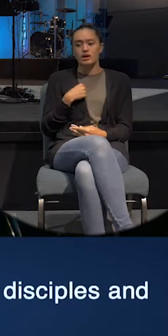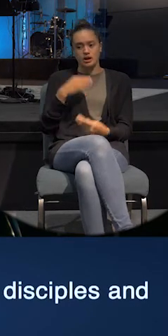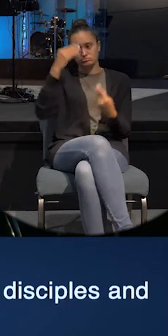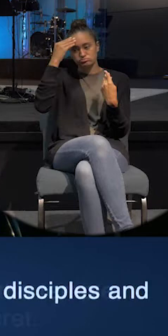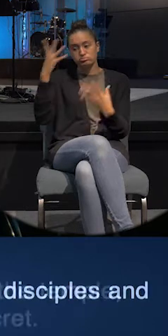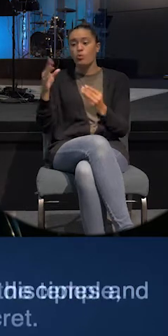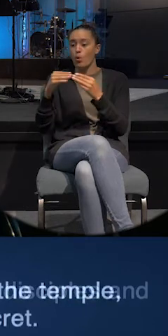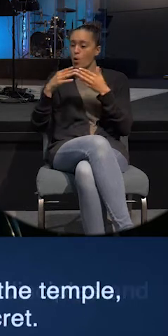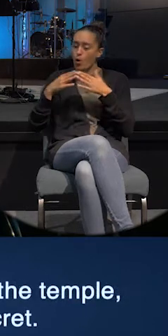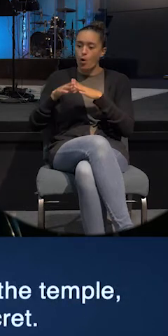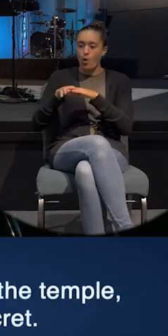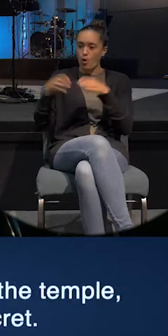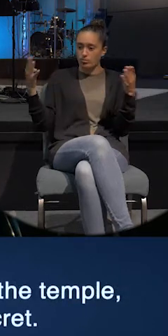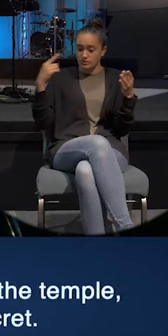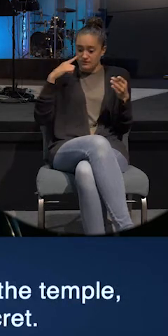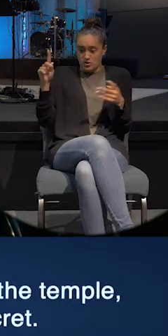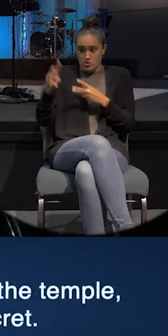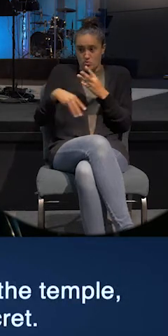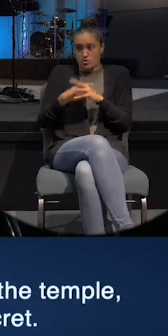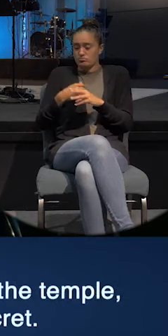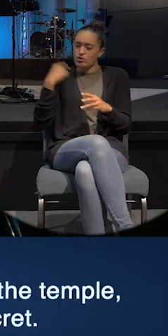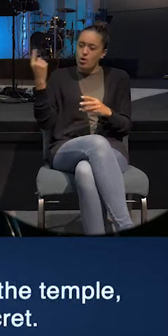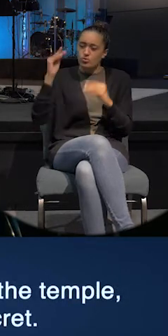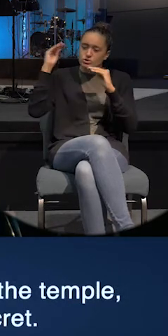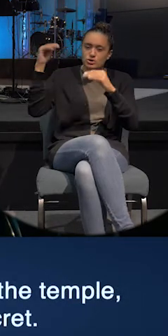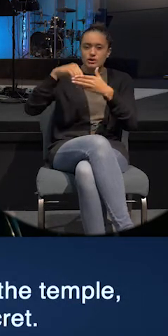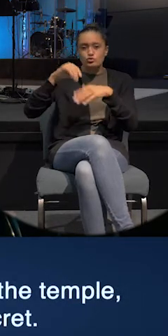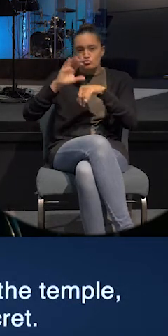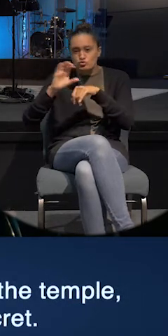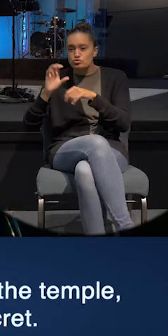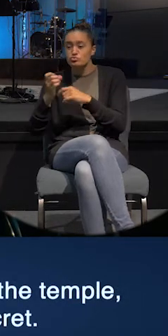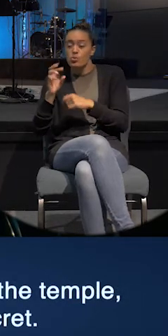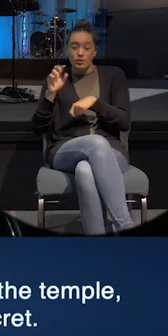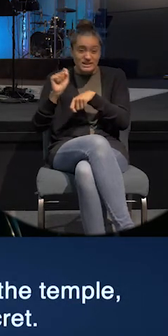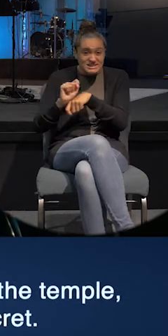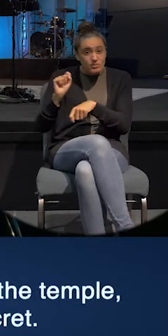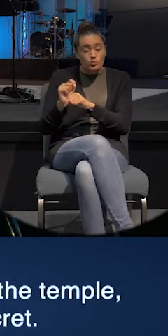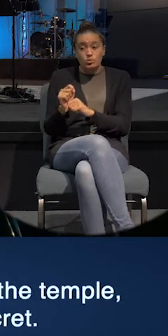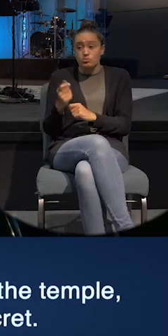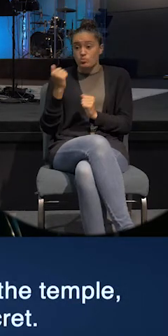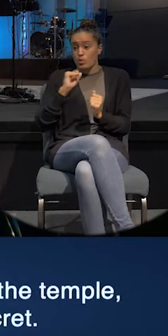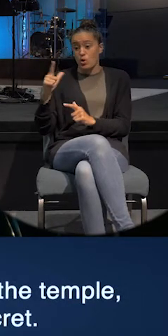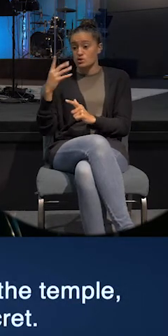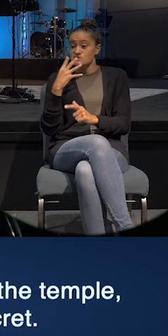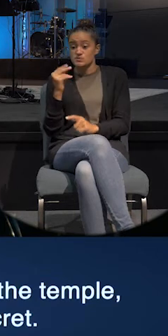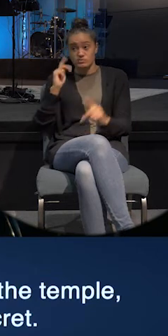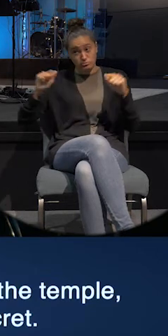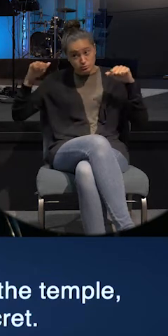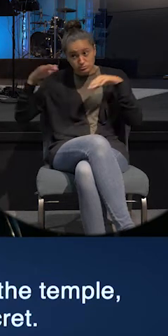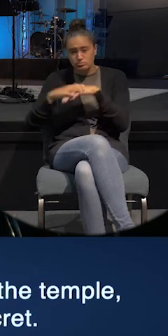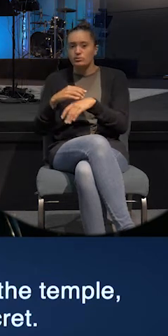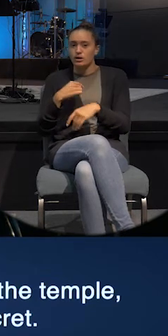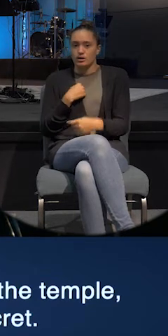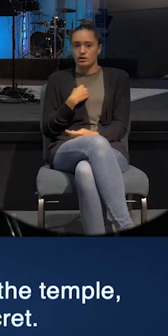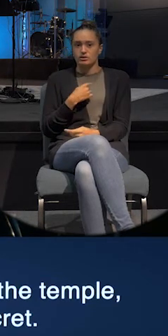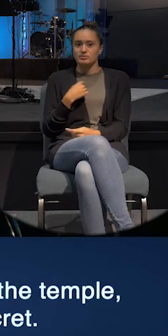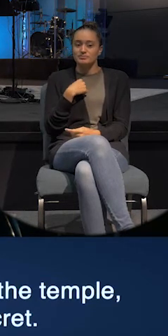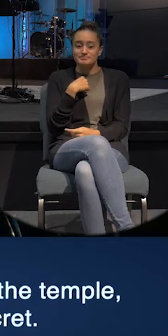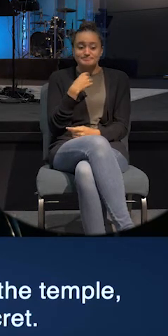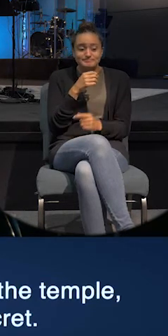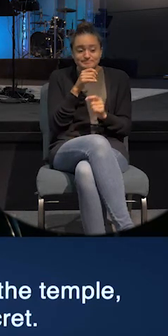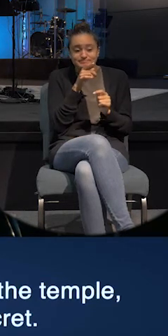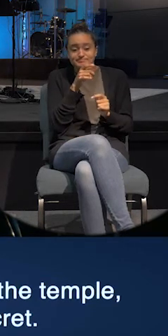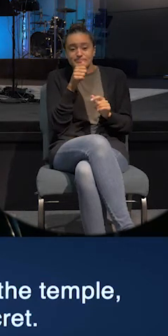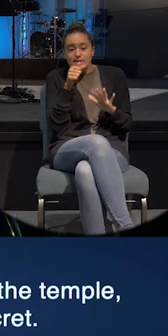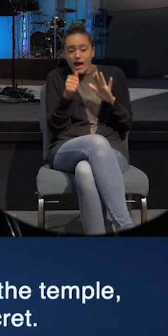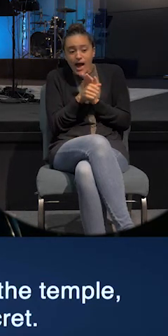openly to the world. I've always taught in synagogues or at the temple where all the Jews come together. I said nothing in secret.